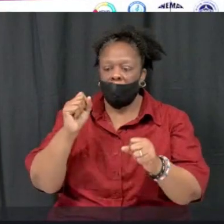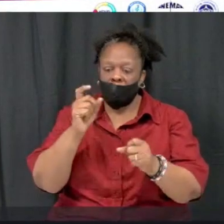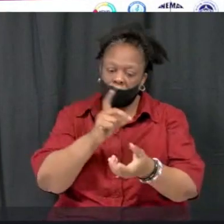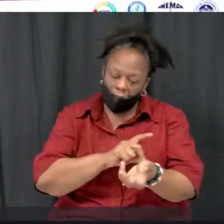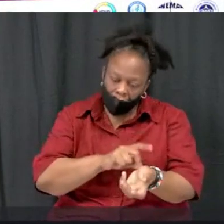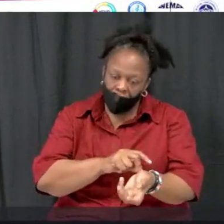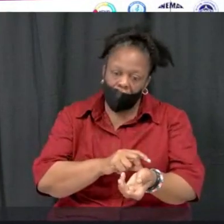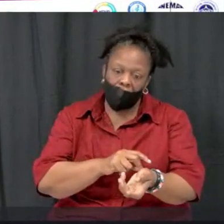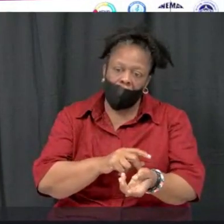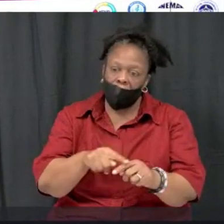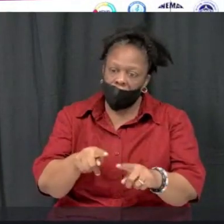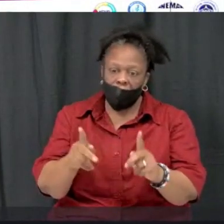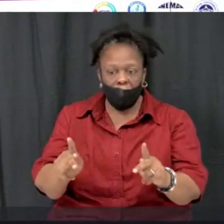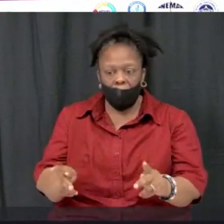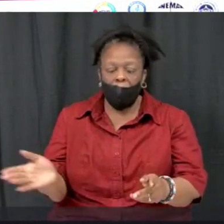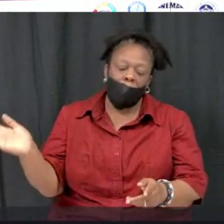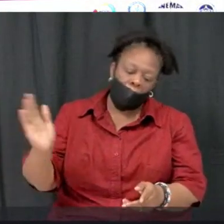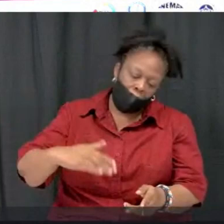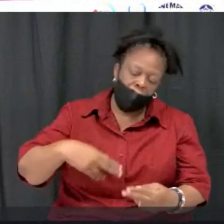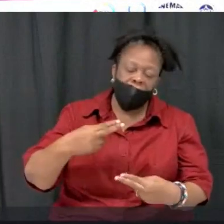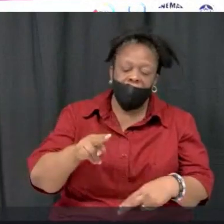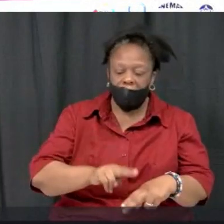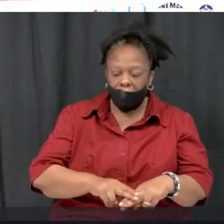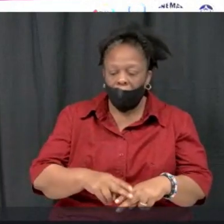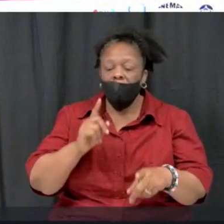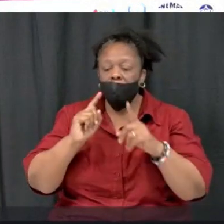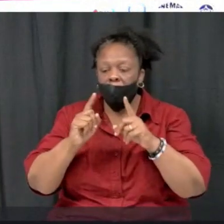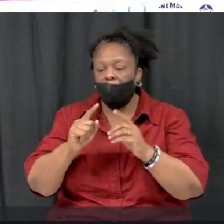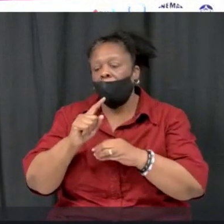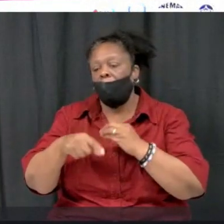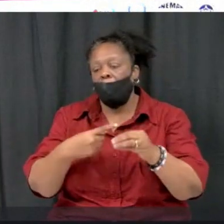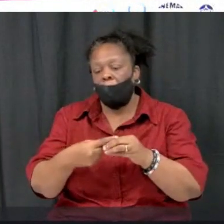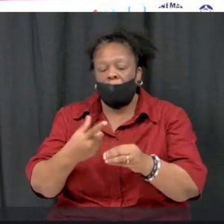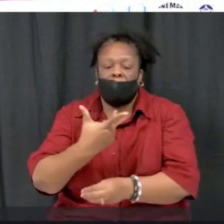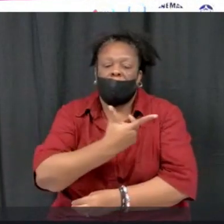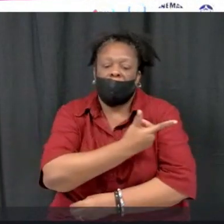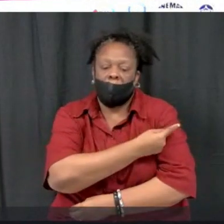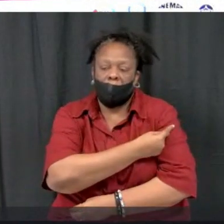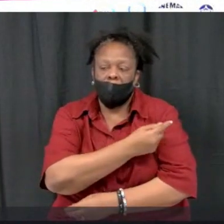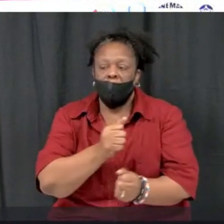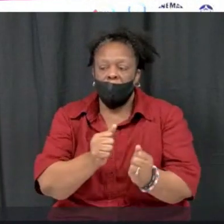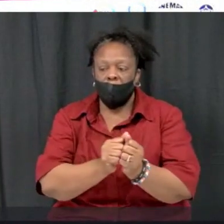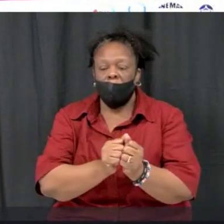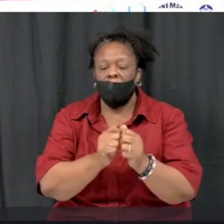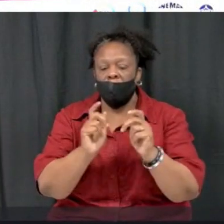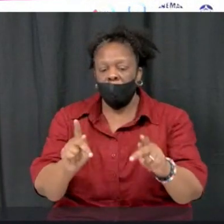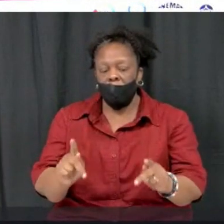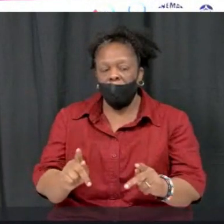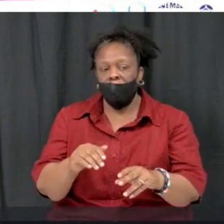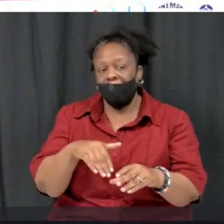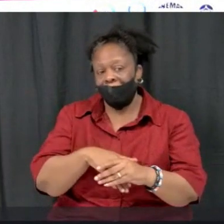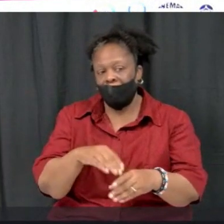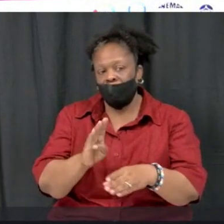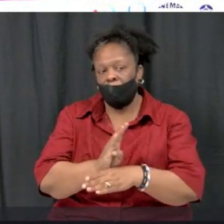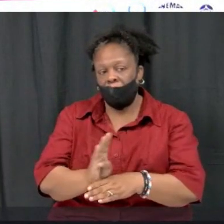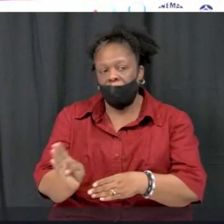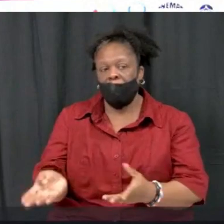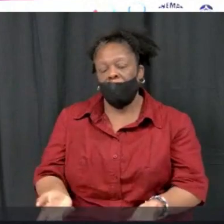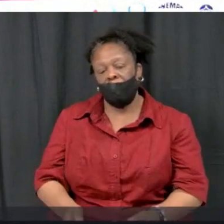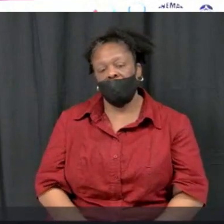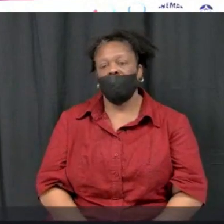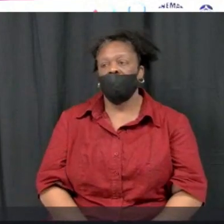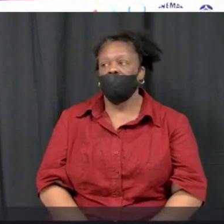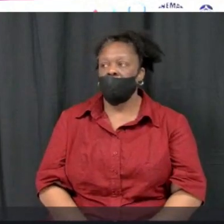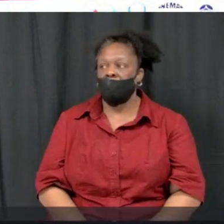465-2980, our admin staff will be happy to direct you to the necessary contacts at the Ministry of Health.